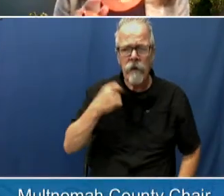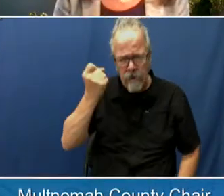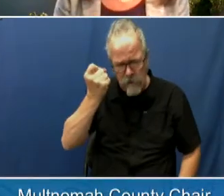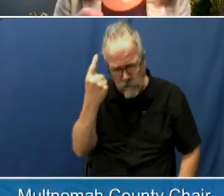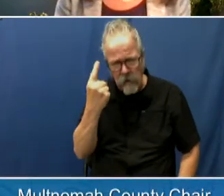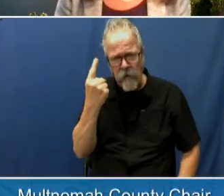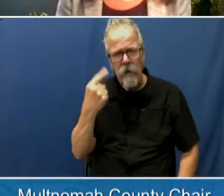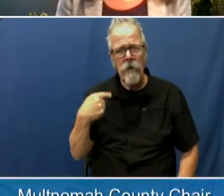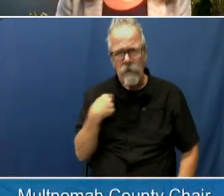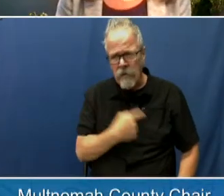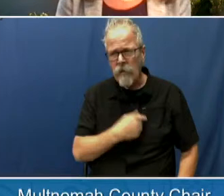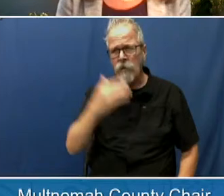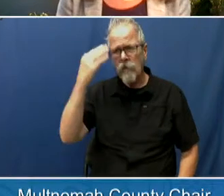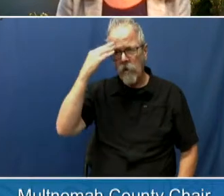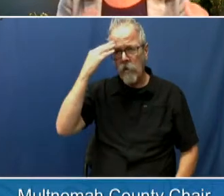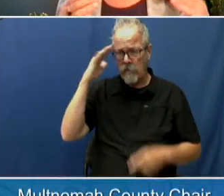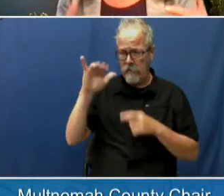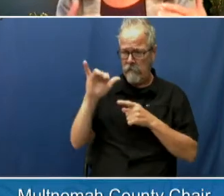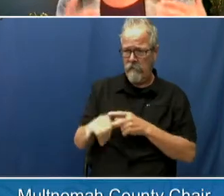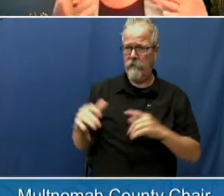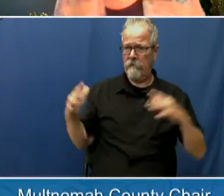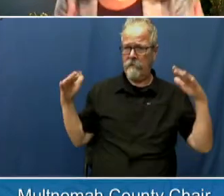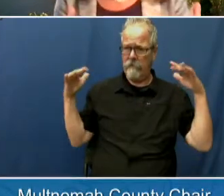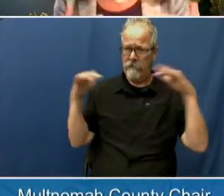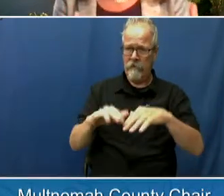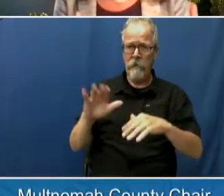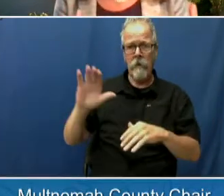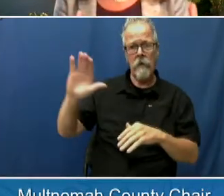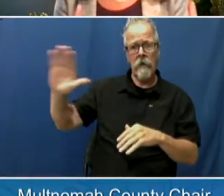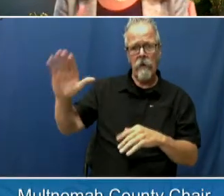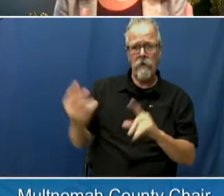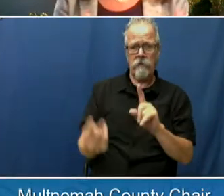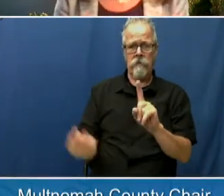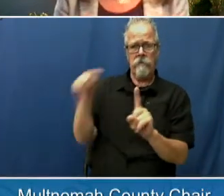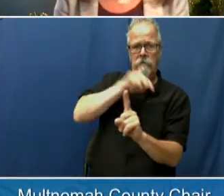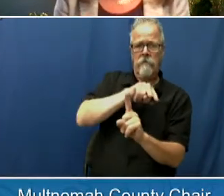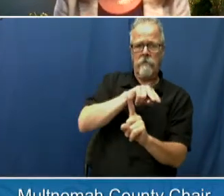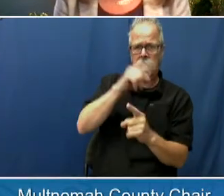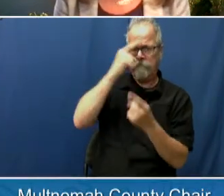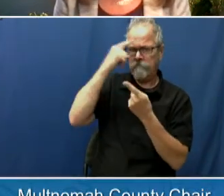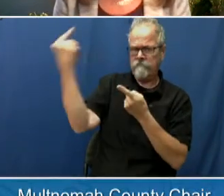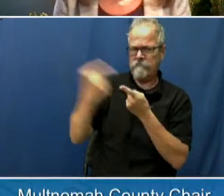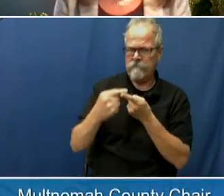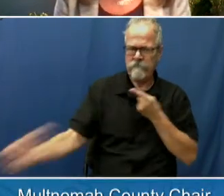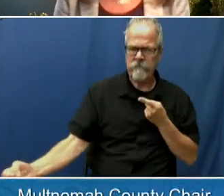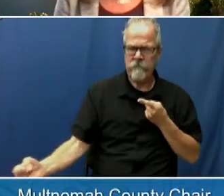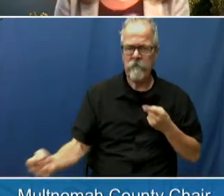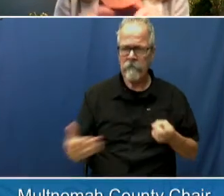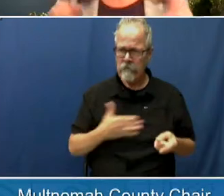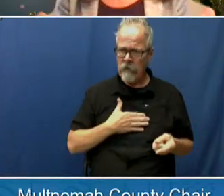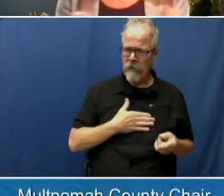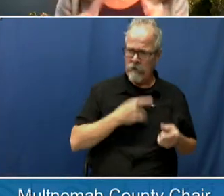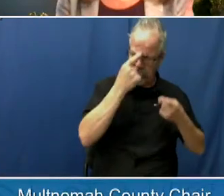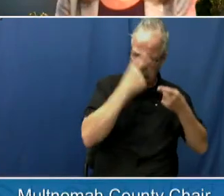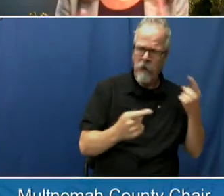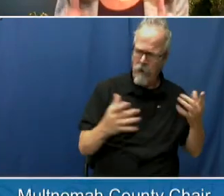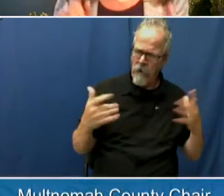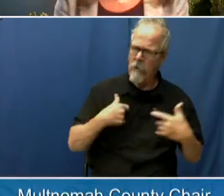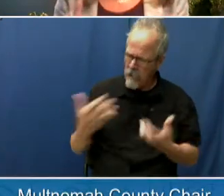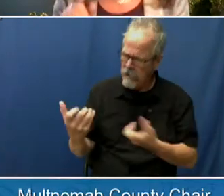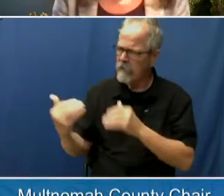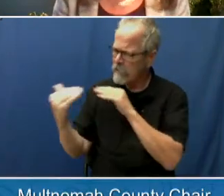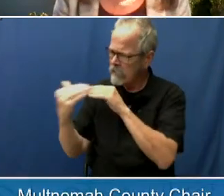because these ideologues stand in opposition to equity, justice, and inclusion, their